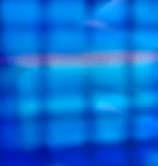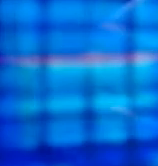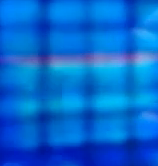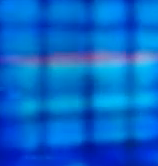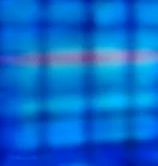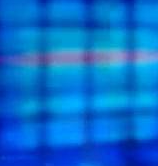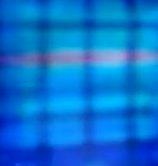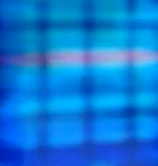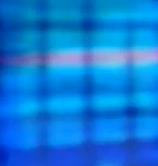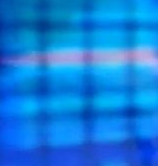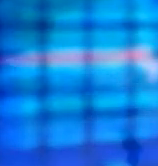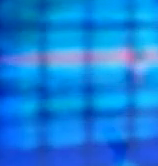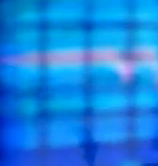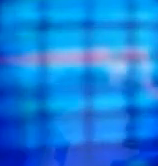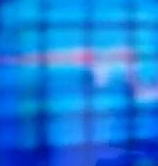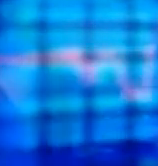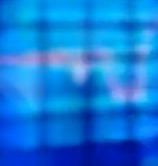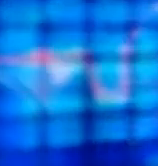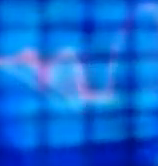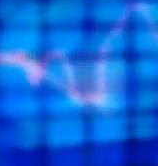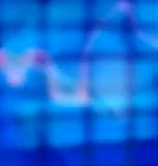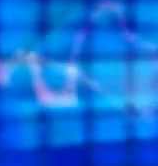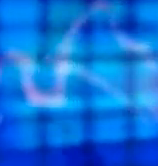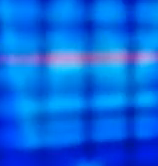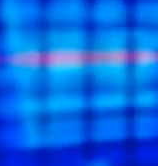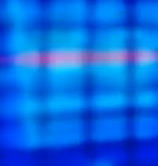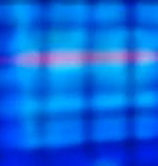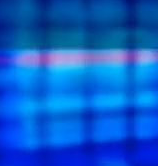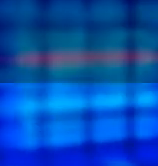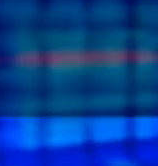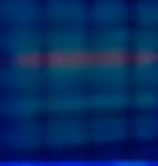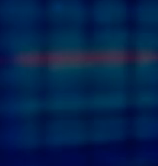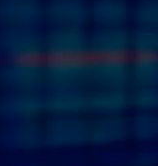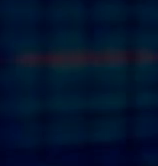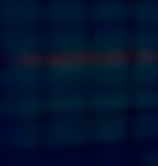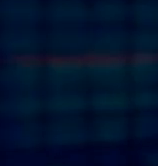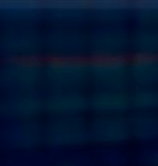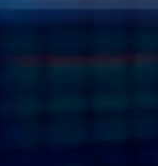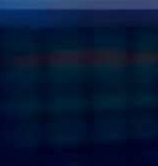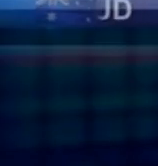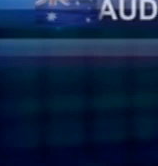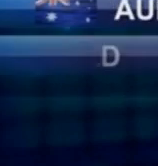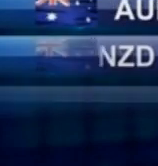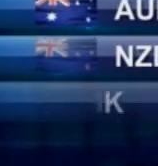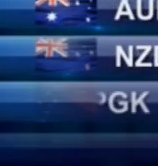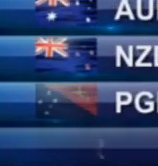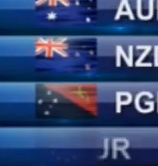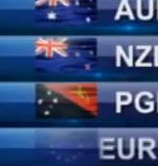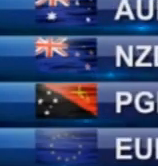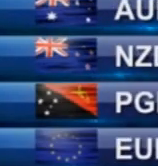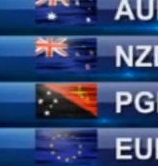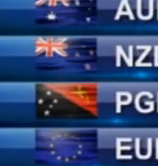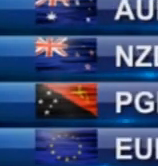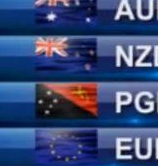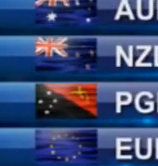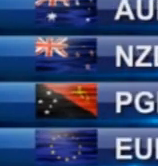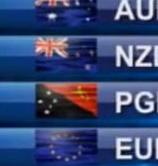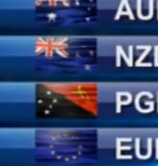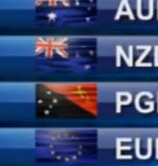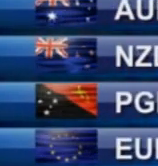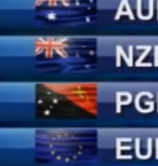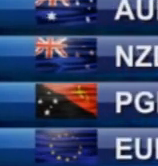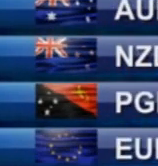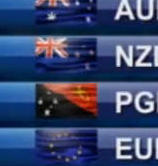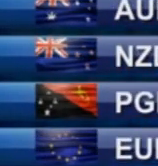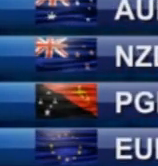Vinaka. Here today's local exchange rates as set early this morning. The Fiji dollar did well against regional